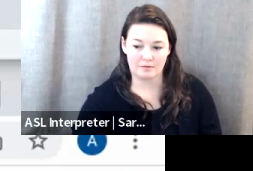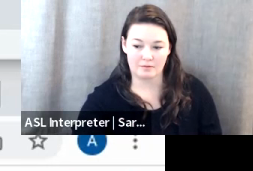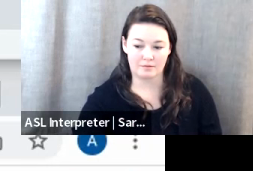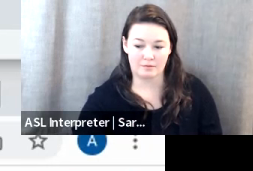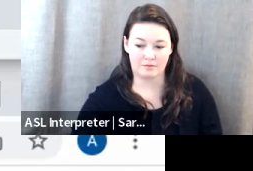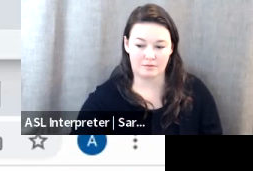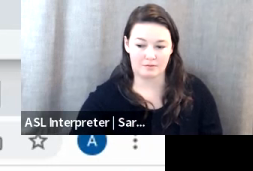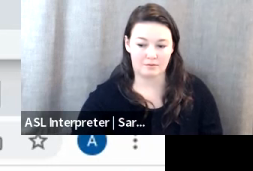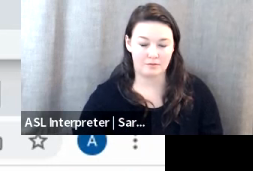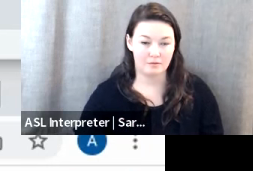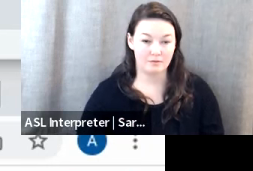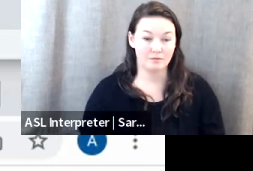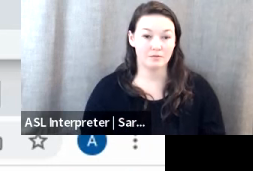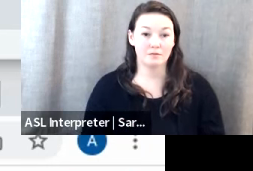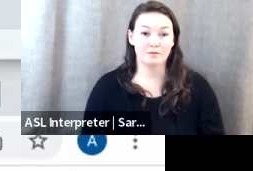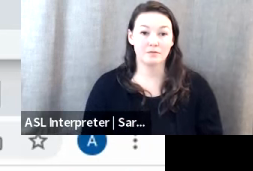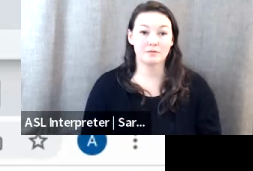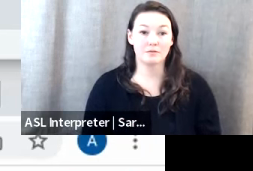Bernice.